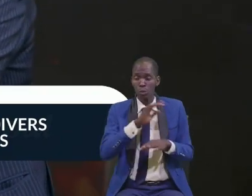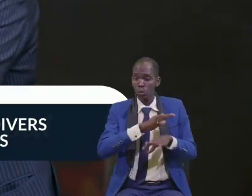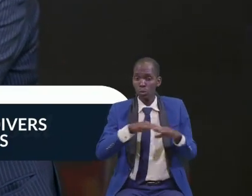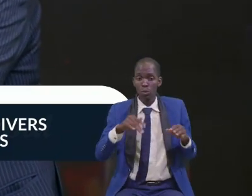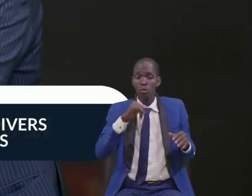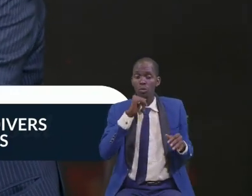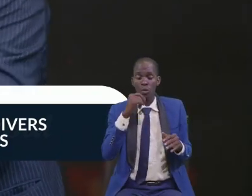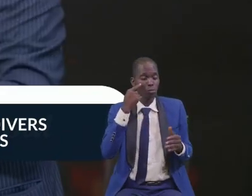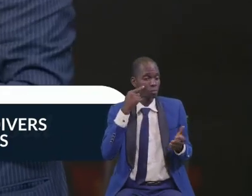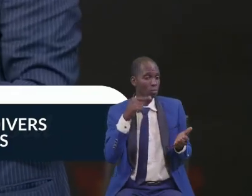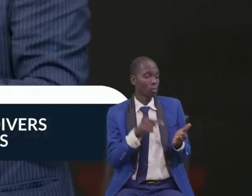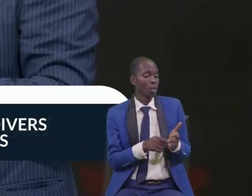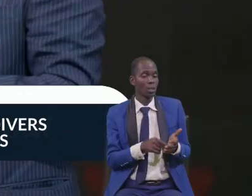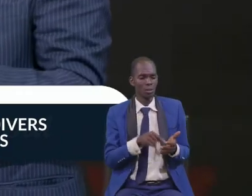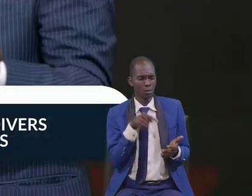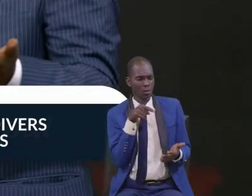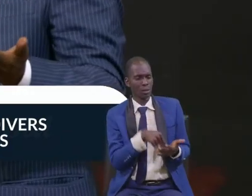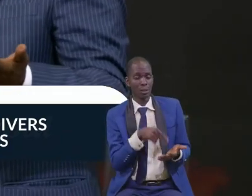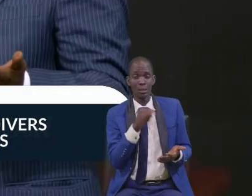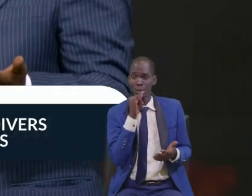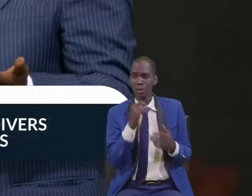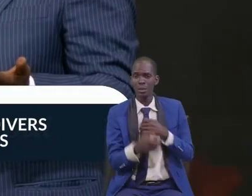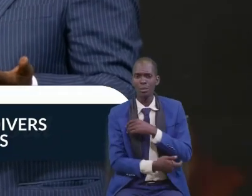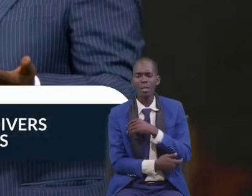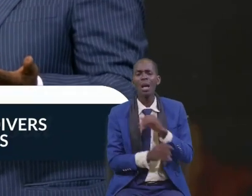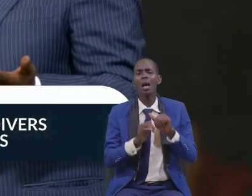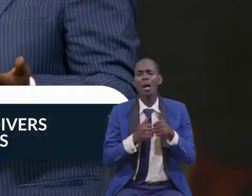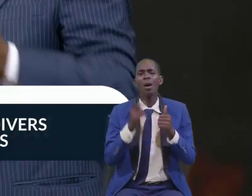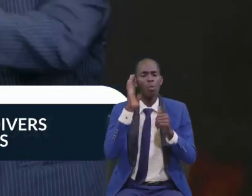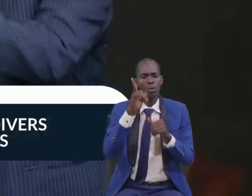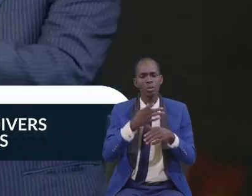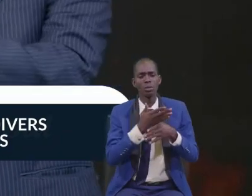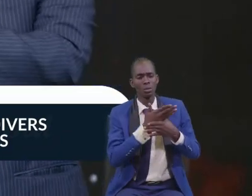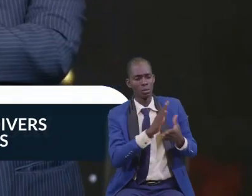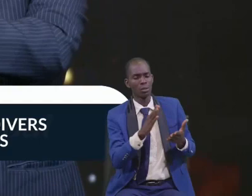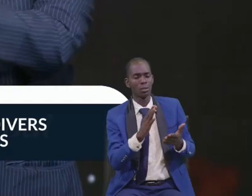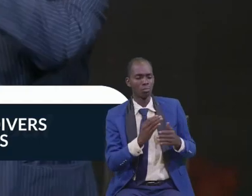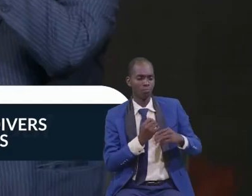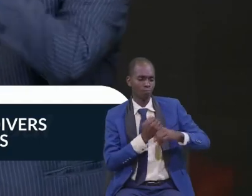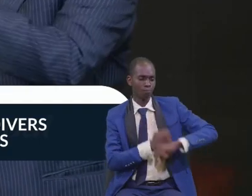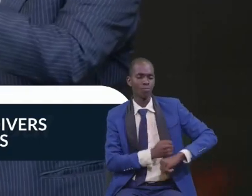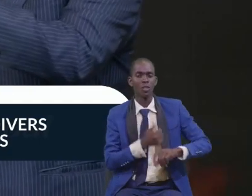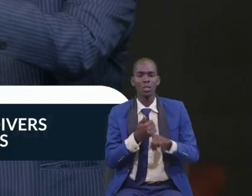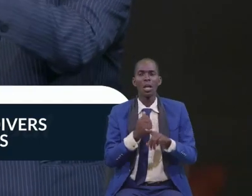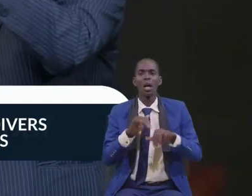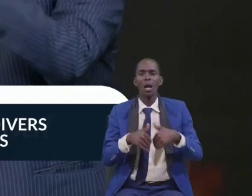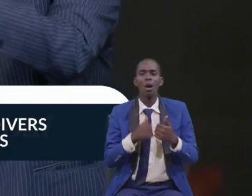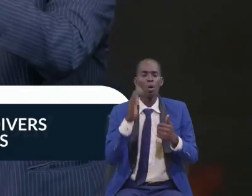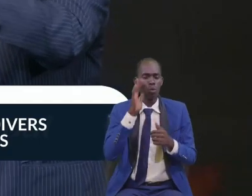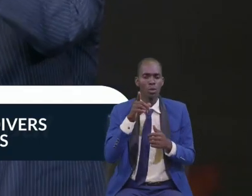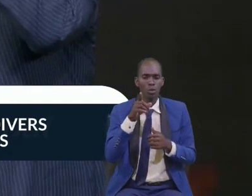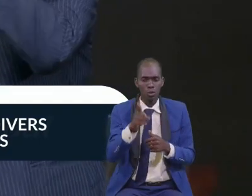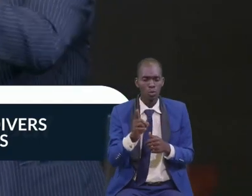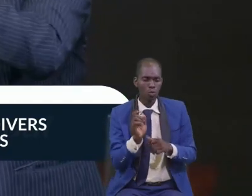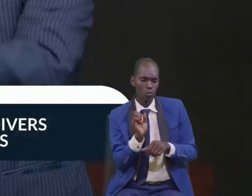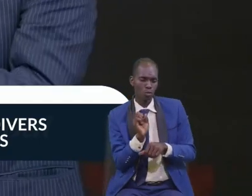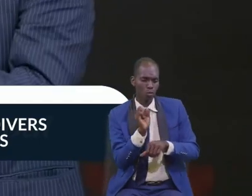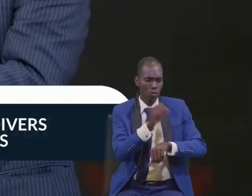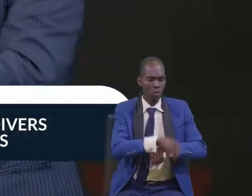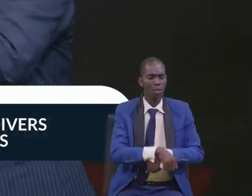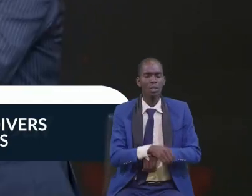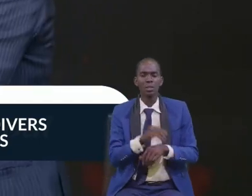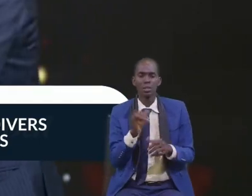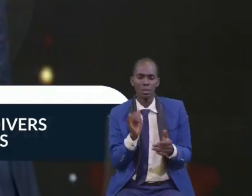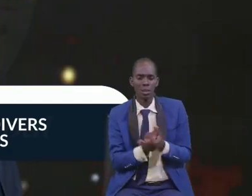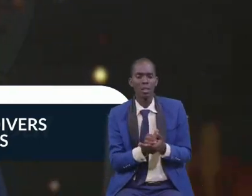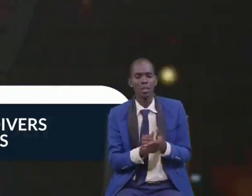you don't recognize this is temptation, are you going to resist? Are you going to place it in the right